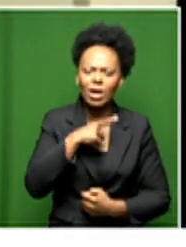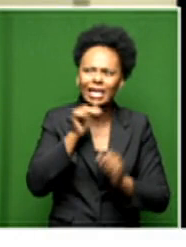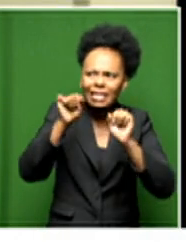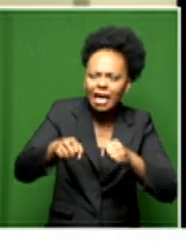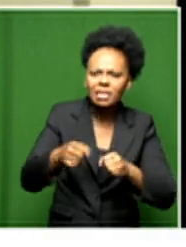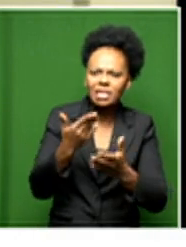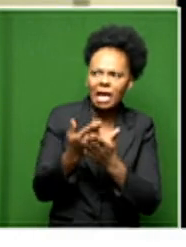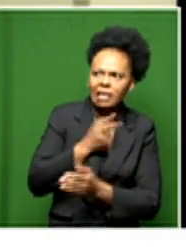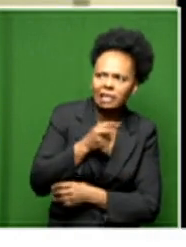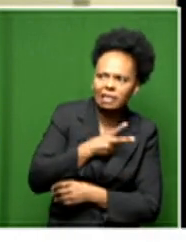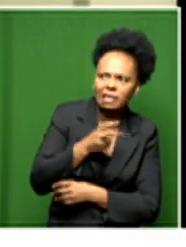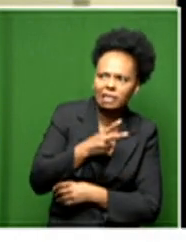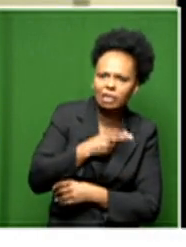scary.